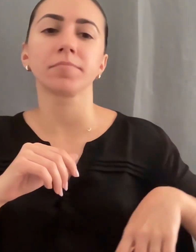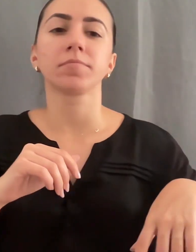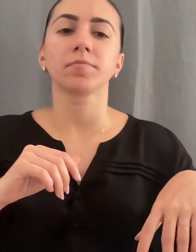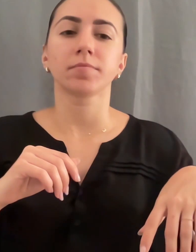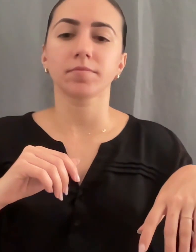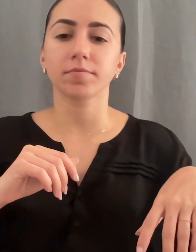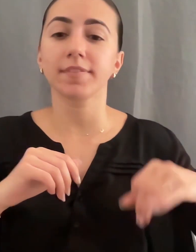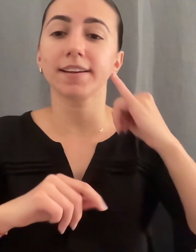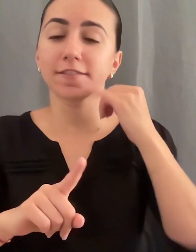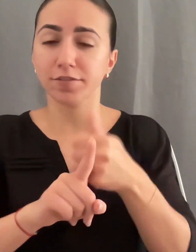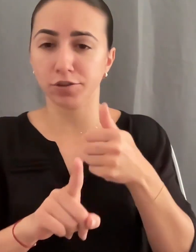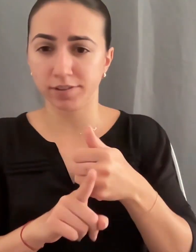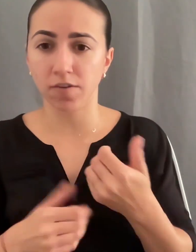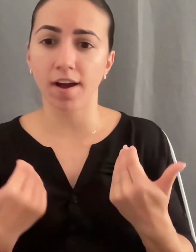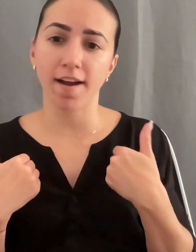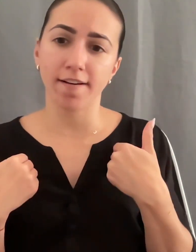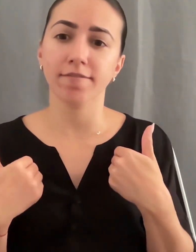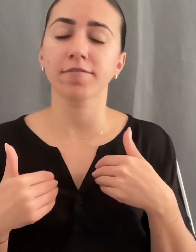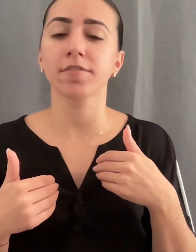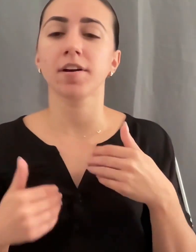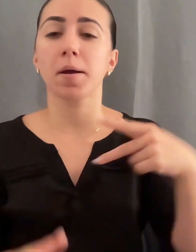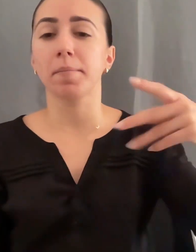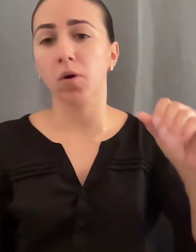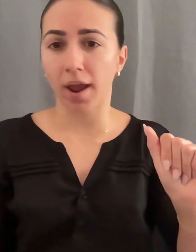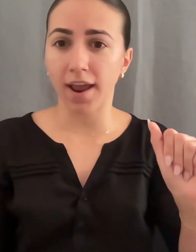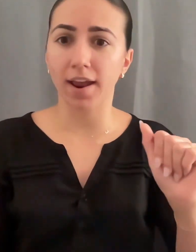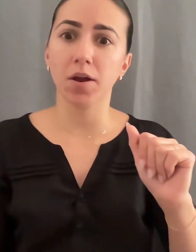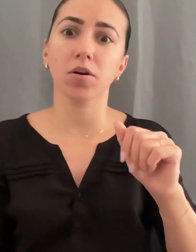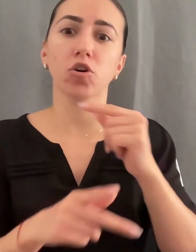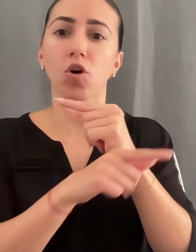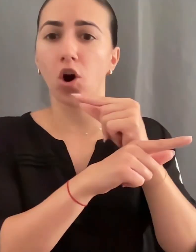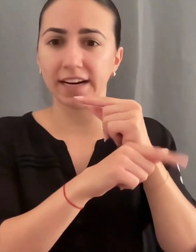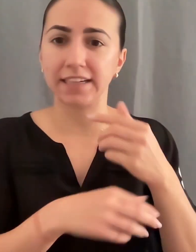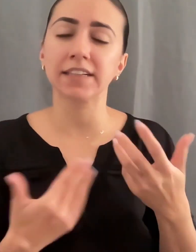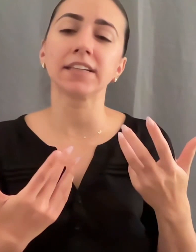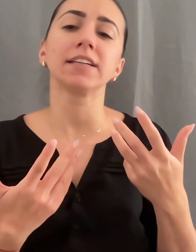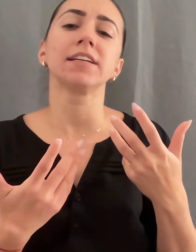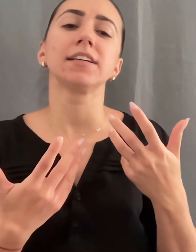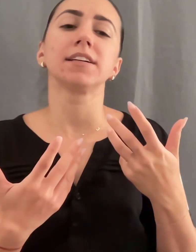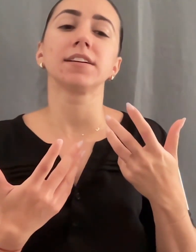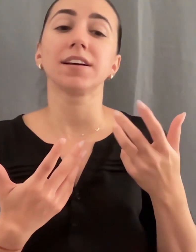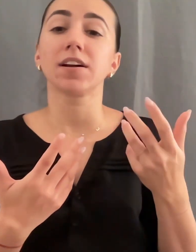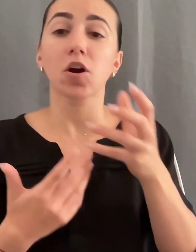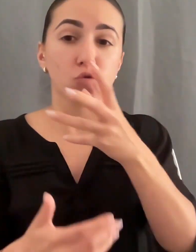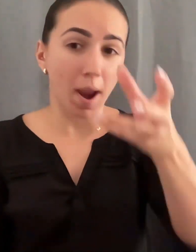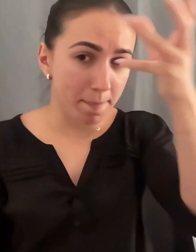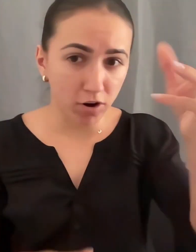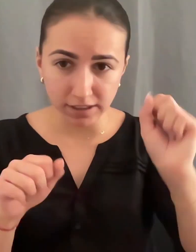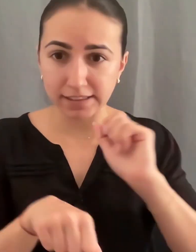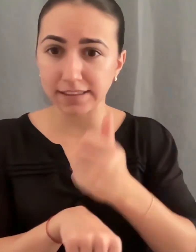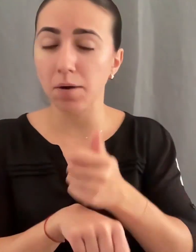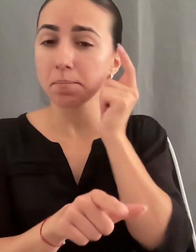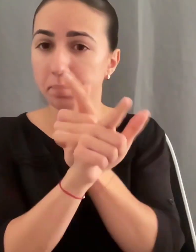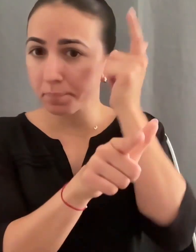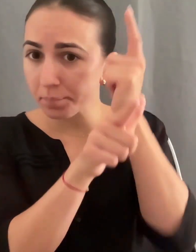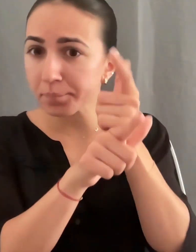And so if you have a power of attorney, guardian, but also to keep in mind, this could be set up by a grandparent, a